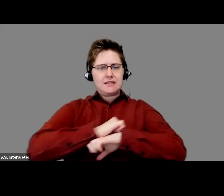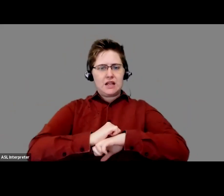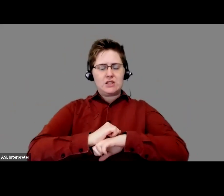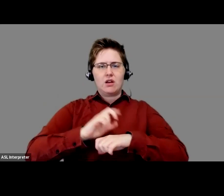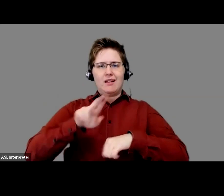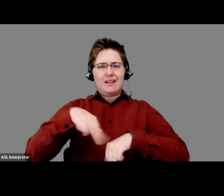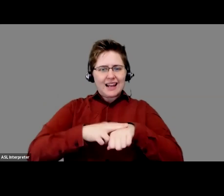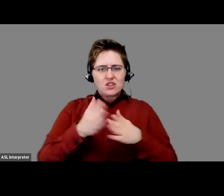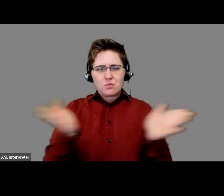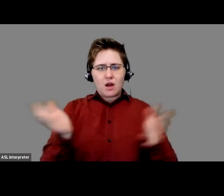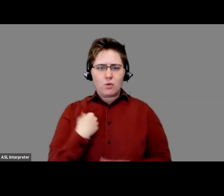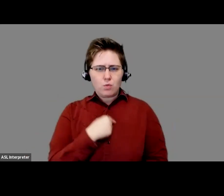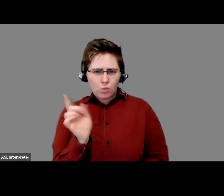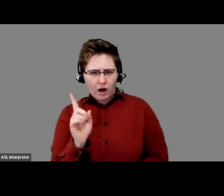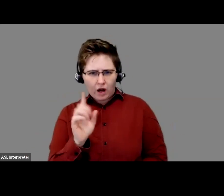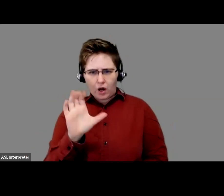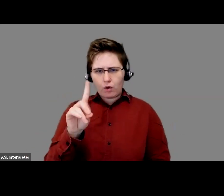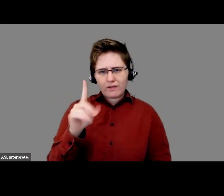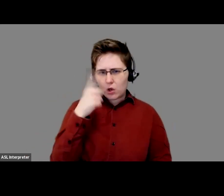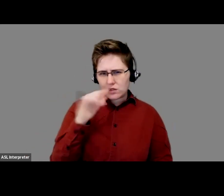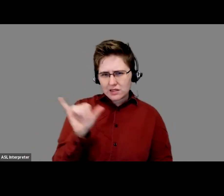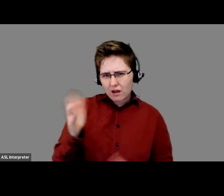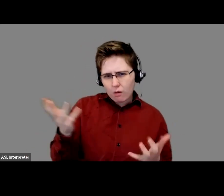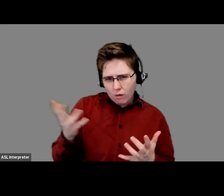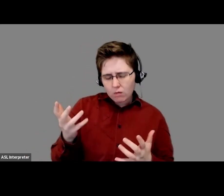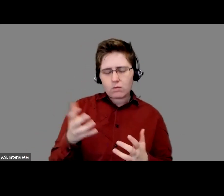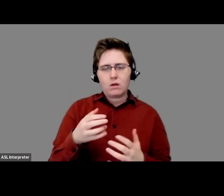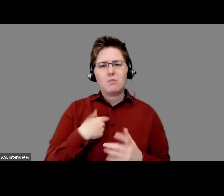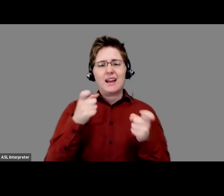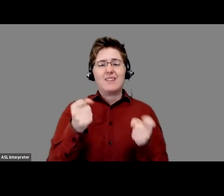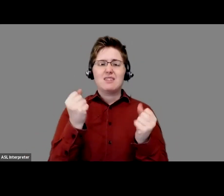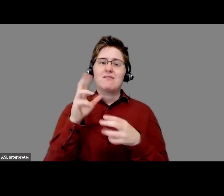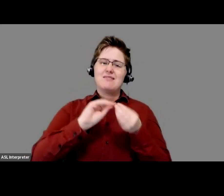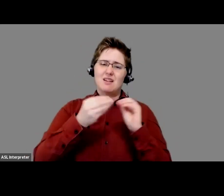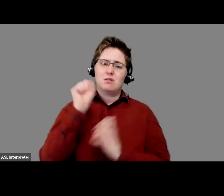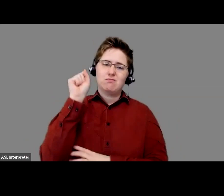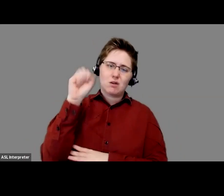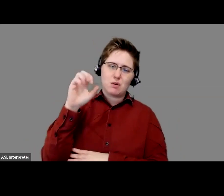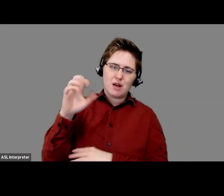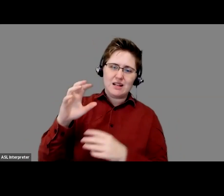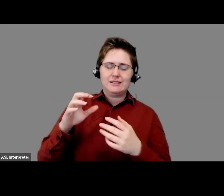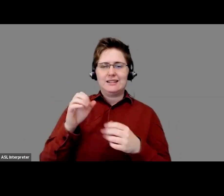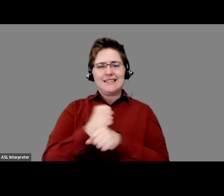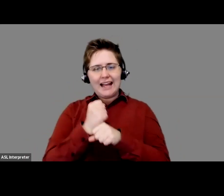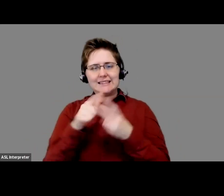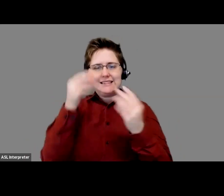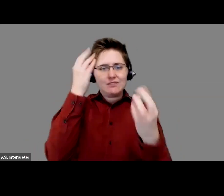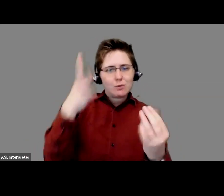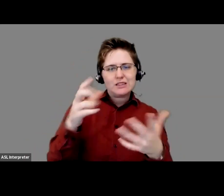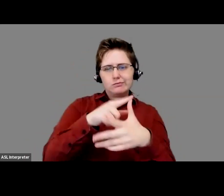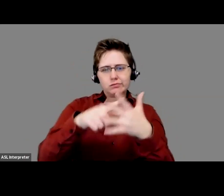nationally and what COVID looks like. And I'm going to give kind of a lot of numbers and stats and information